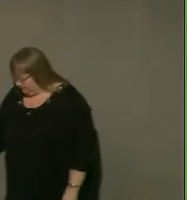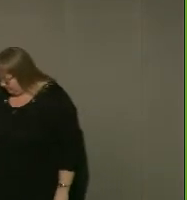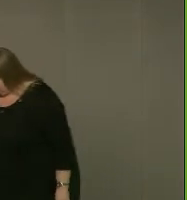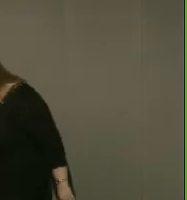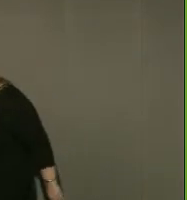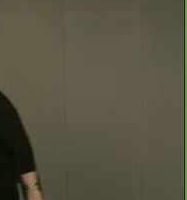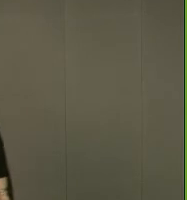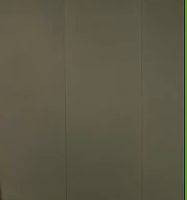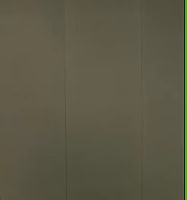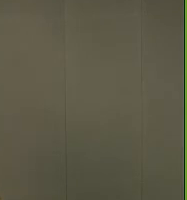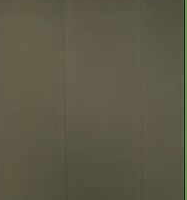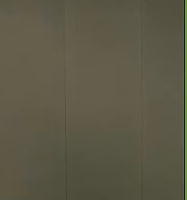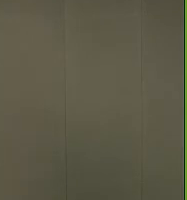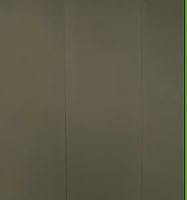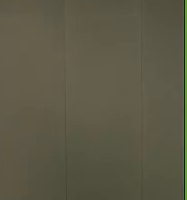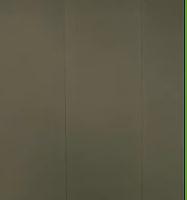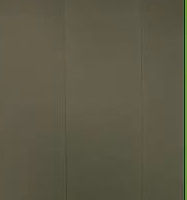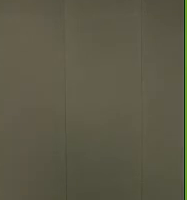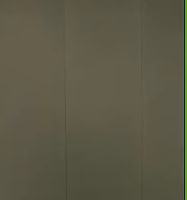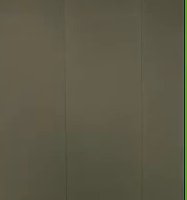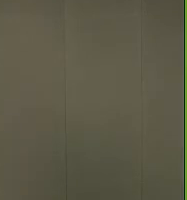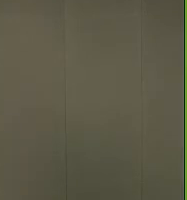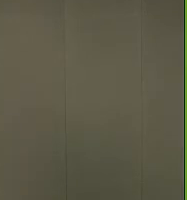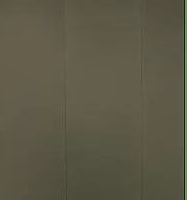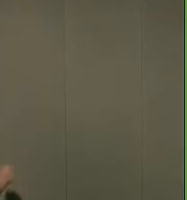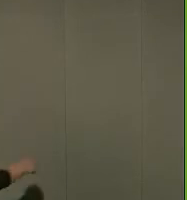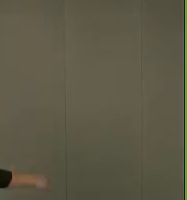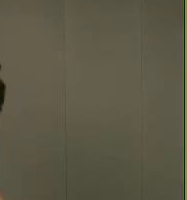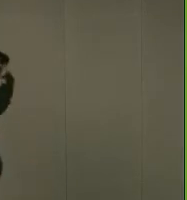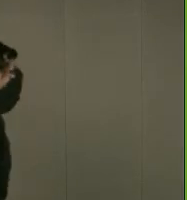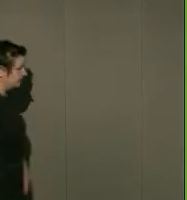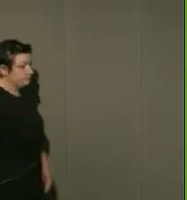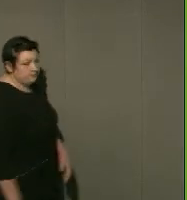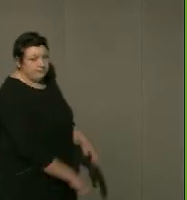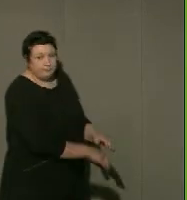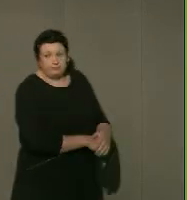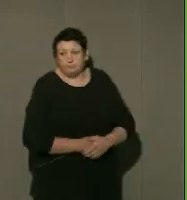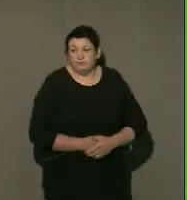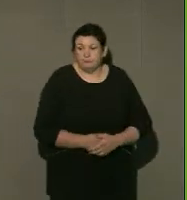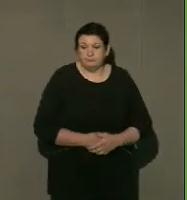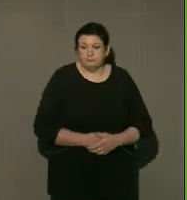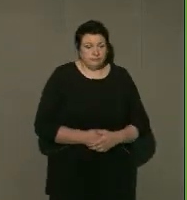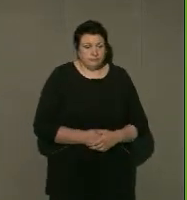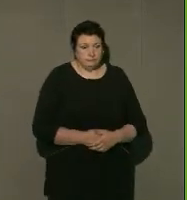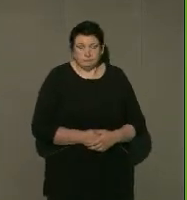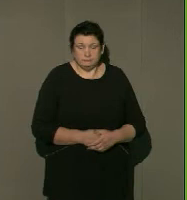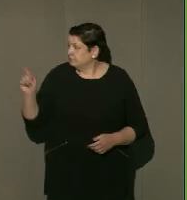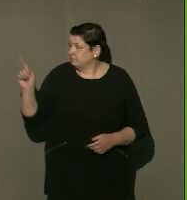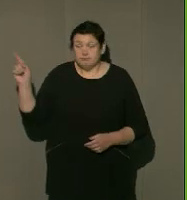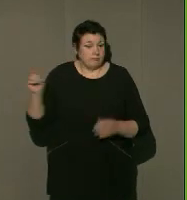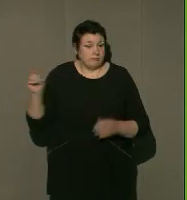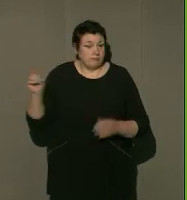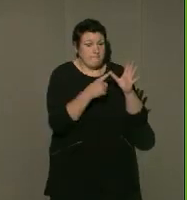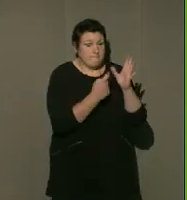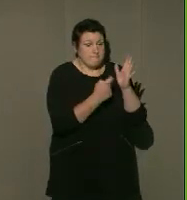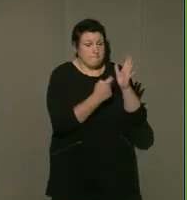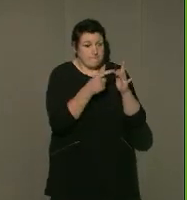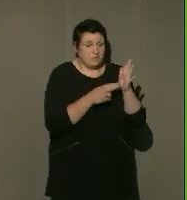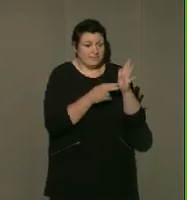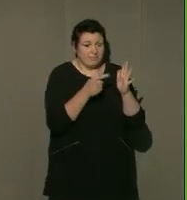Okay, thank you. I'm Martina Weitsch from York Green Party, and I'm the convener of the transition team.